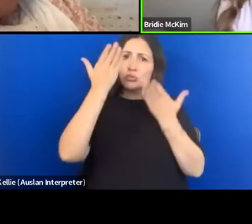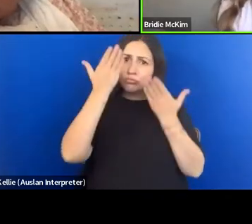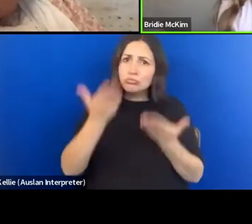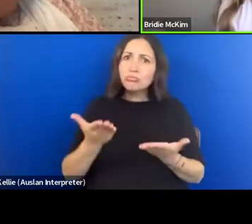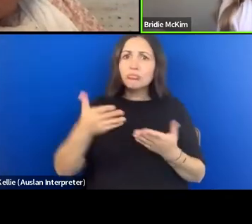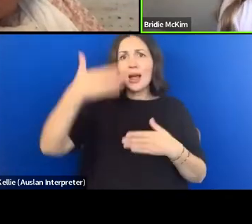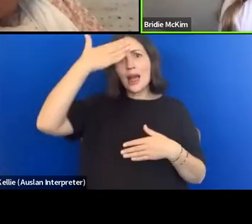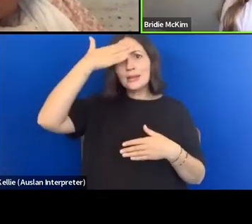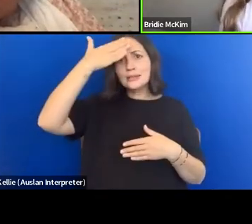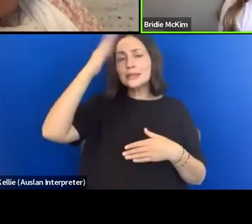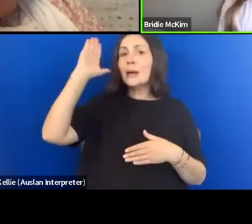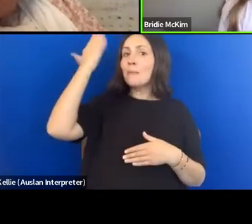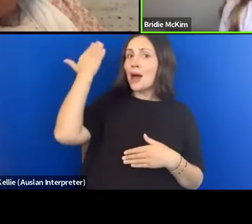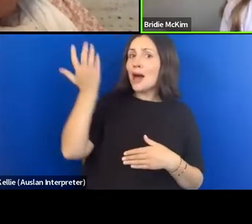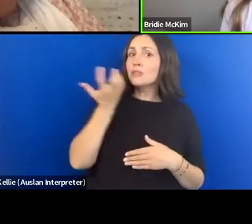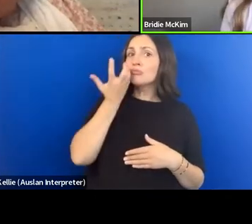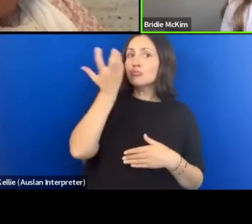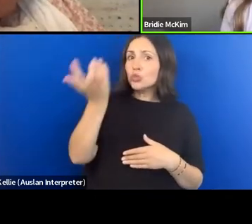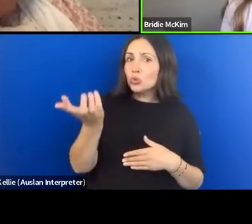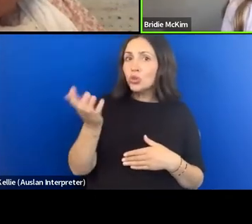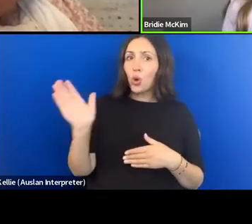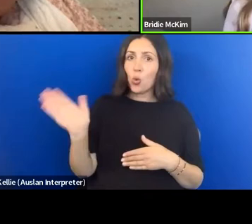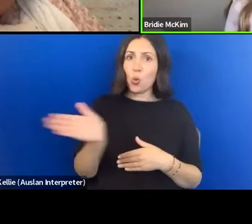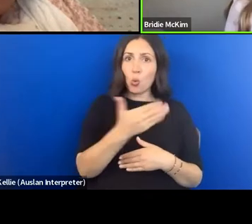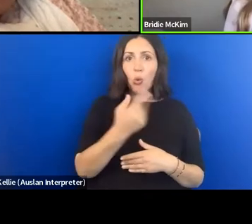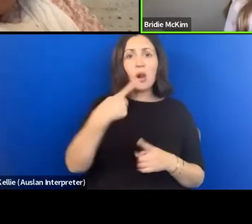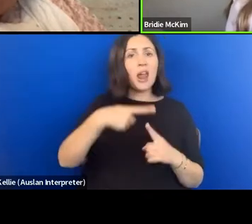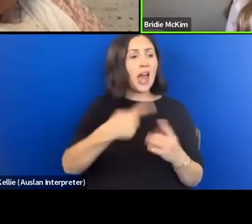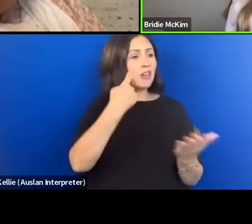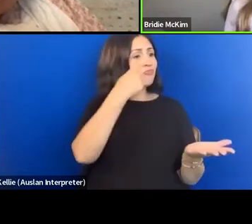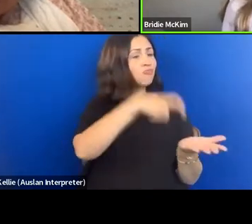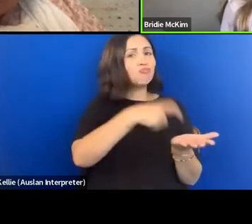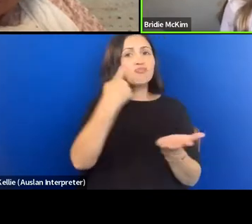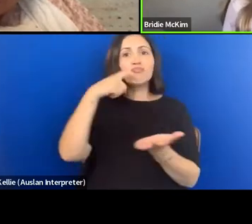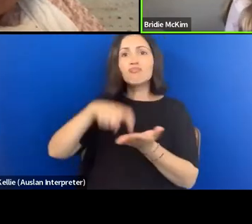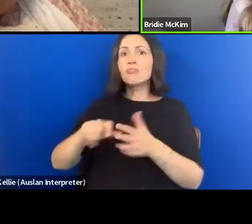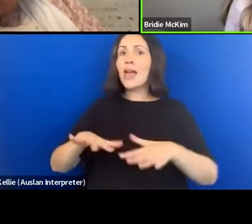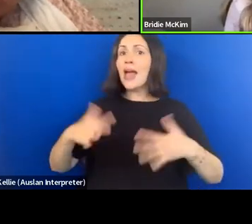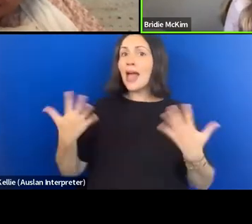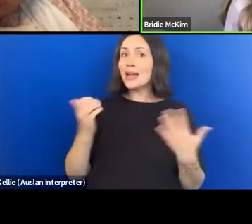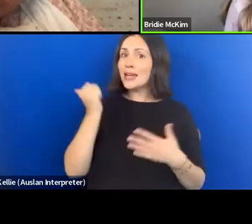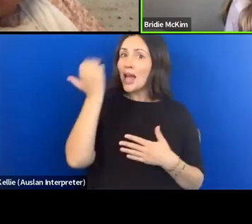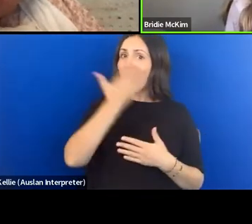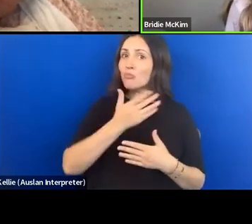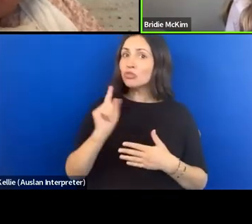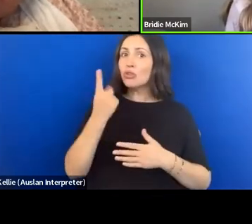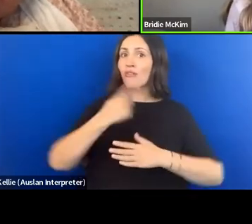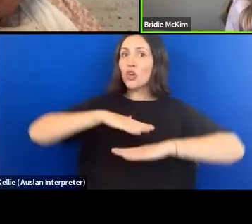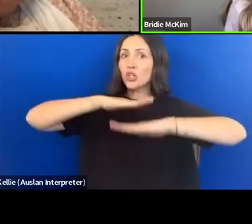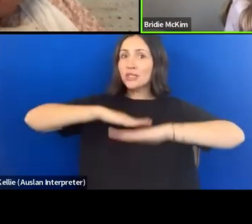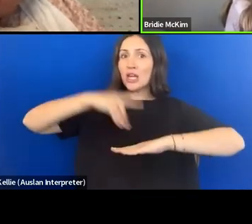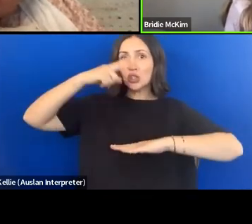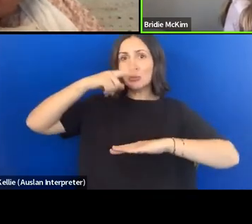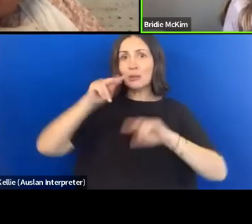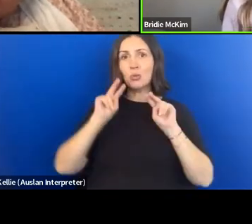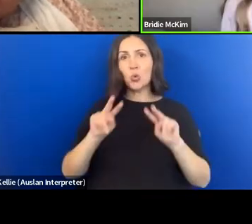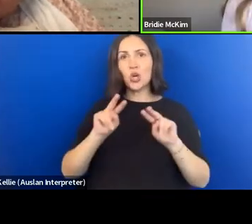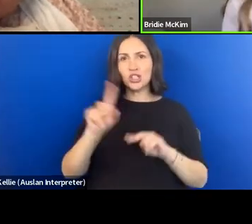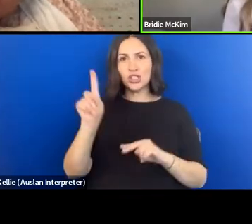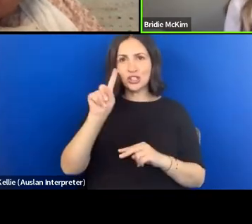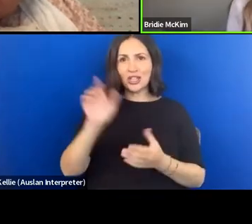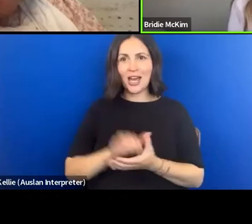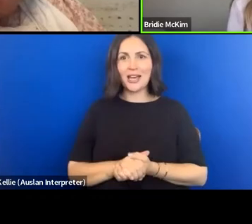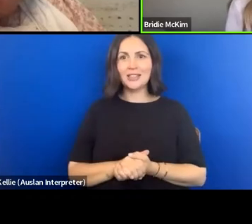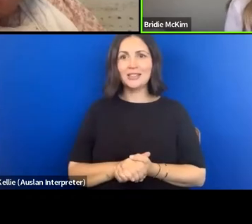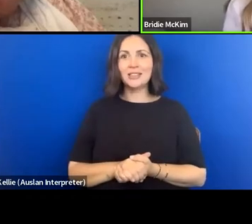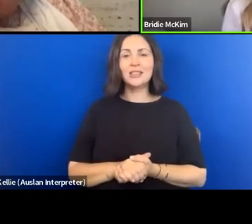future, and extend that respect to any Aboriginal or First Nations people joining us here today. Always